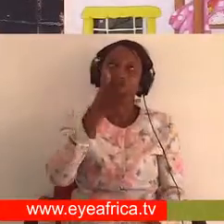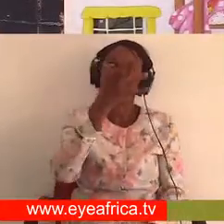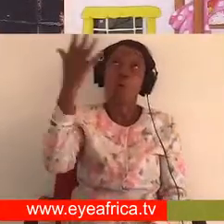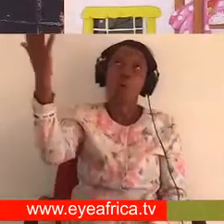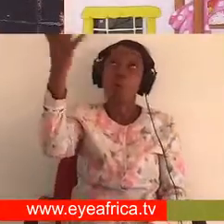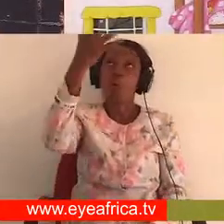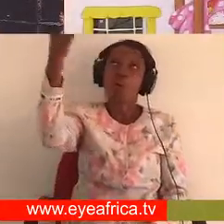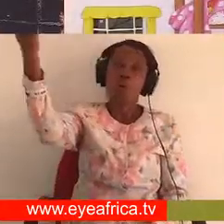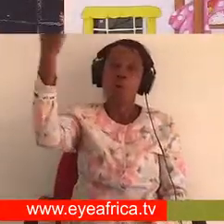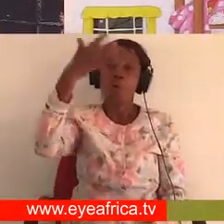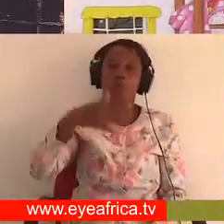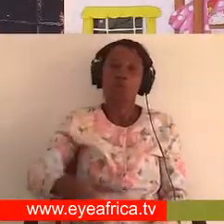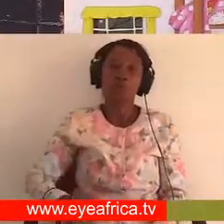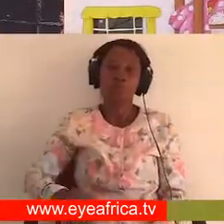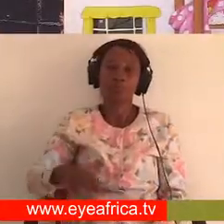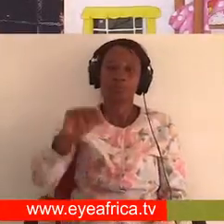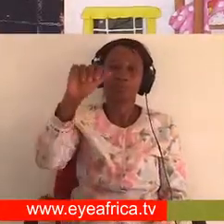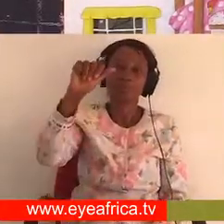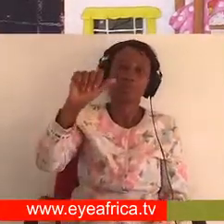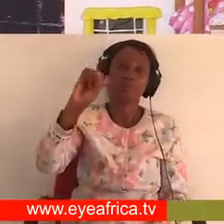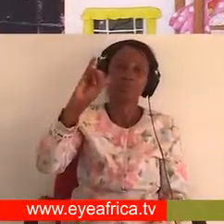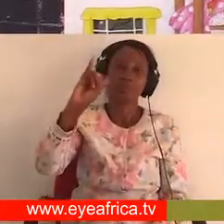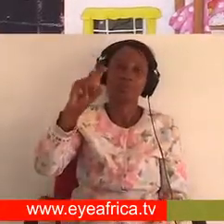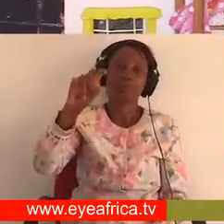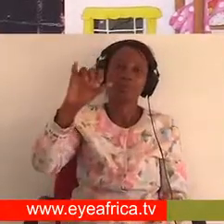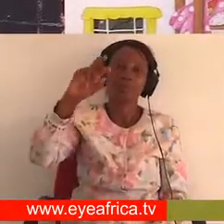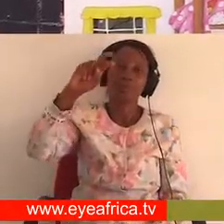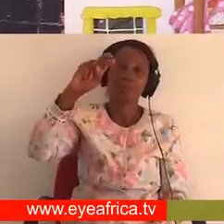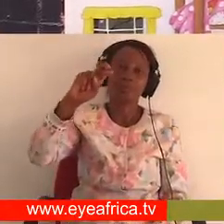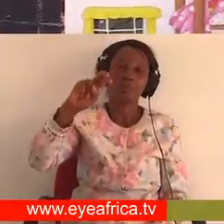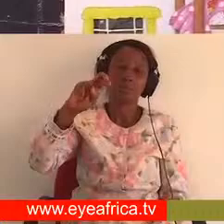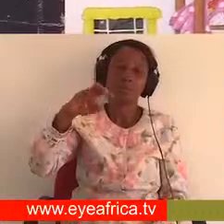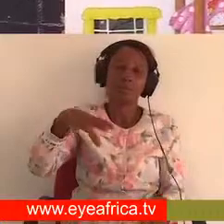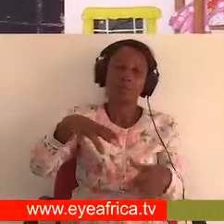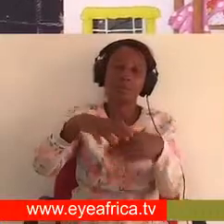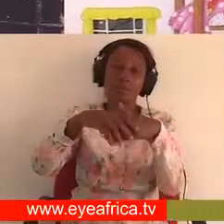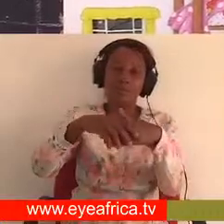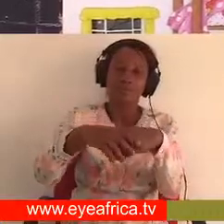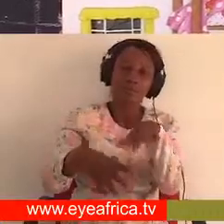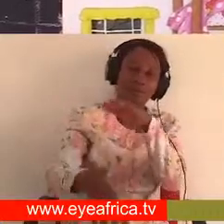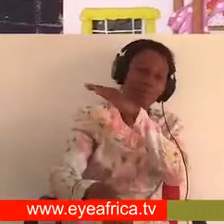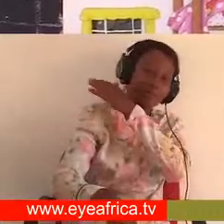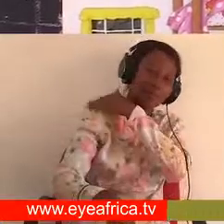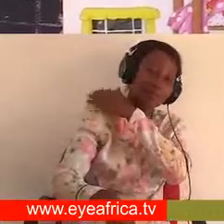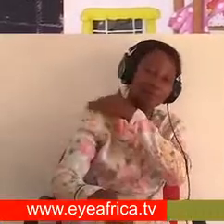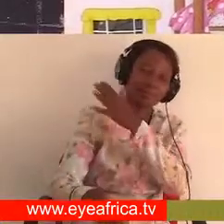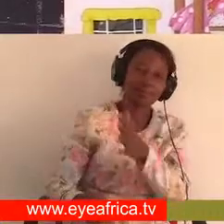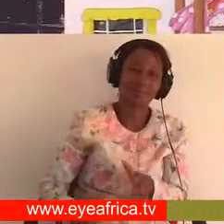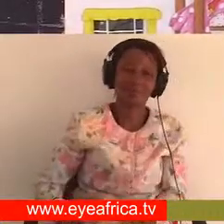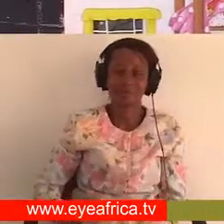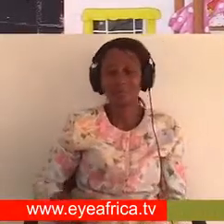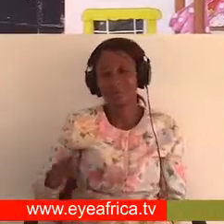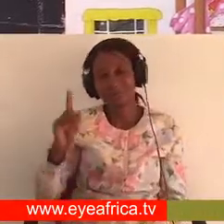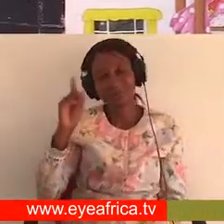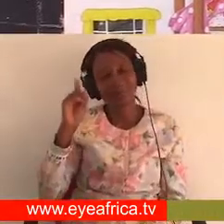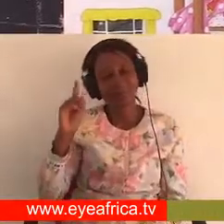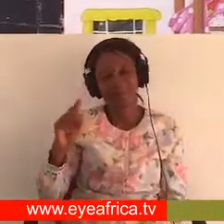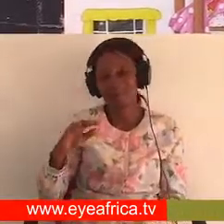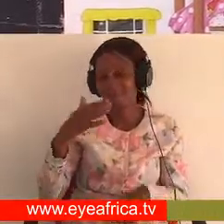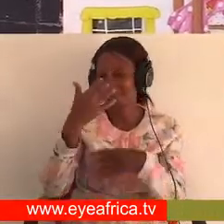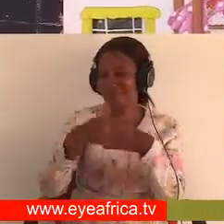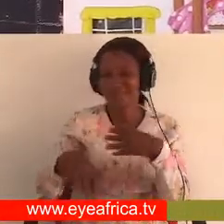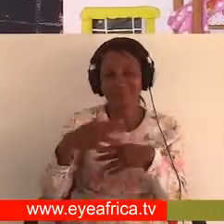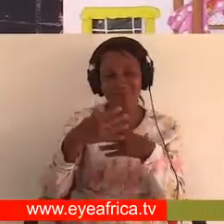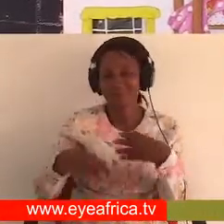air, a friend's back, but please don't trouble one another.